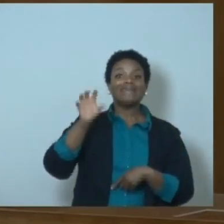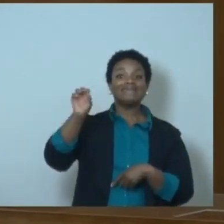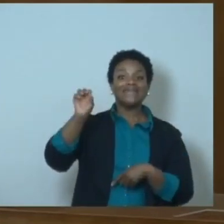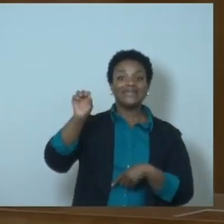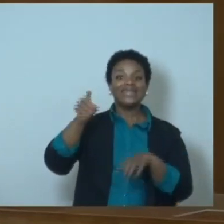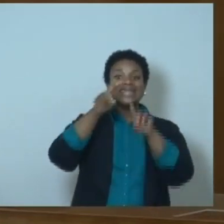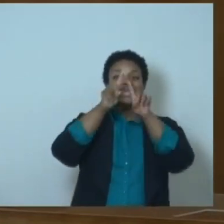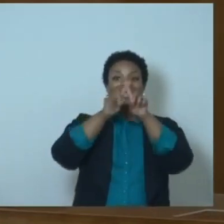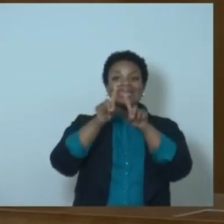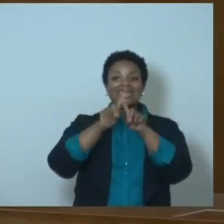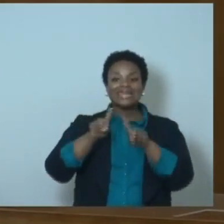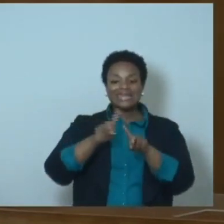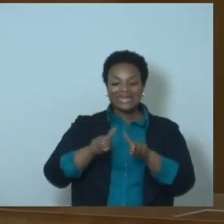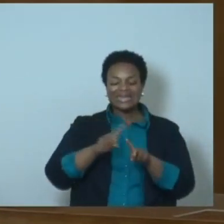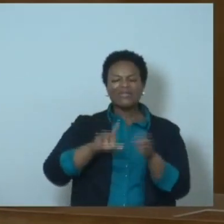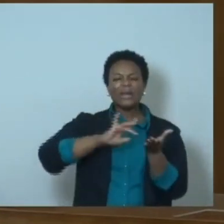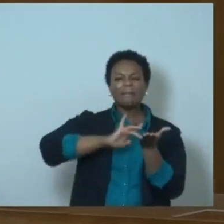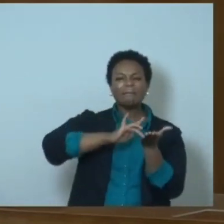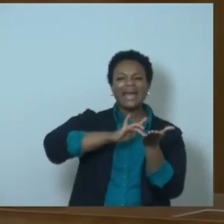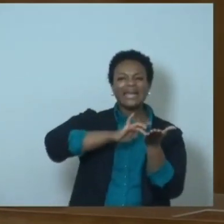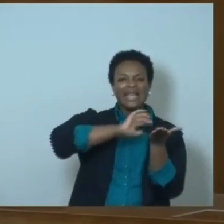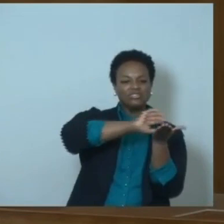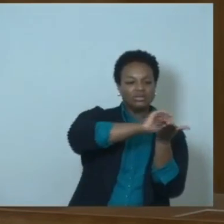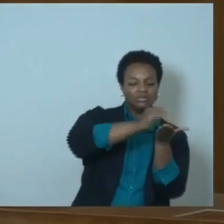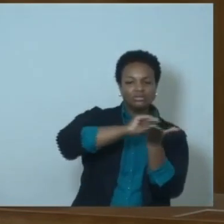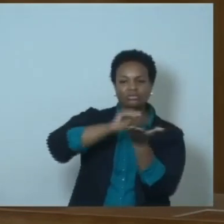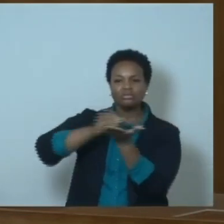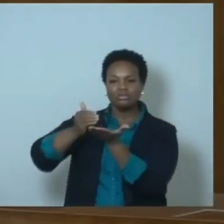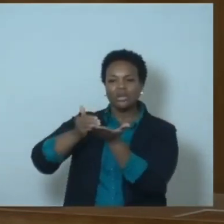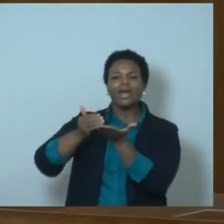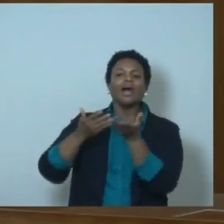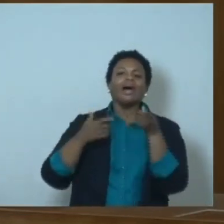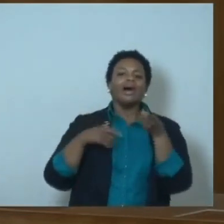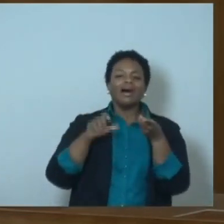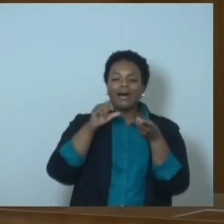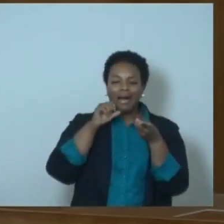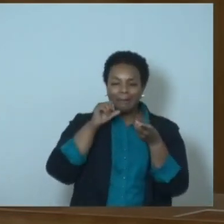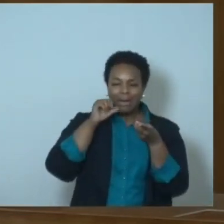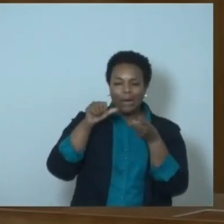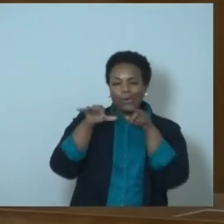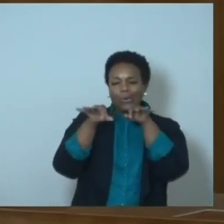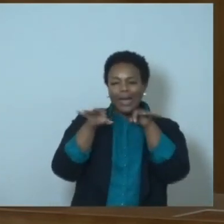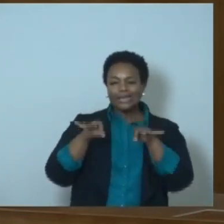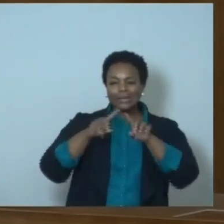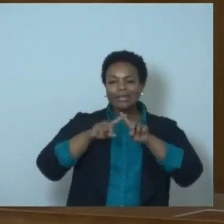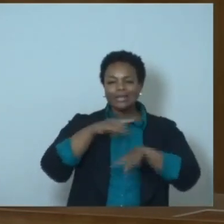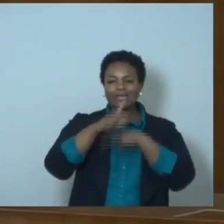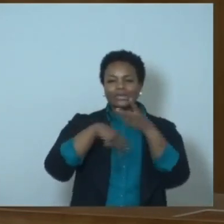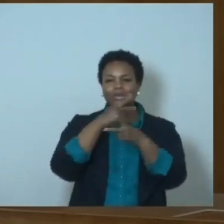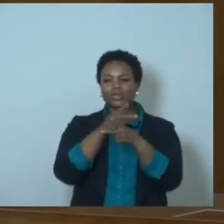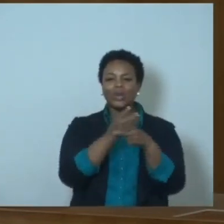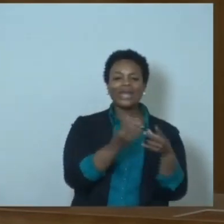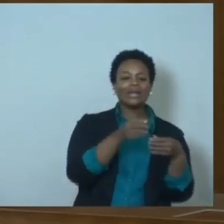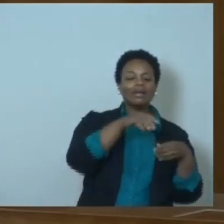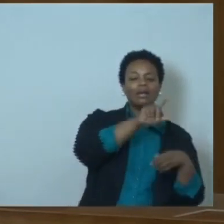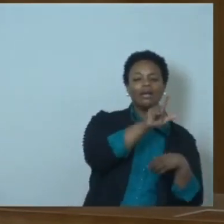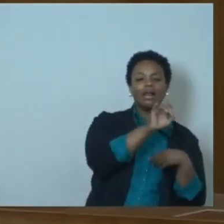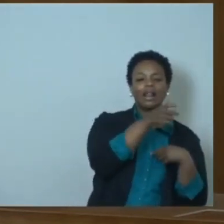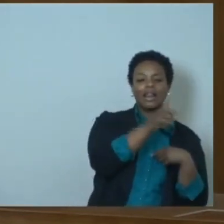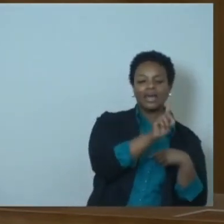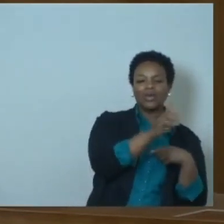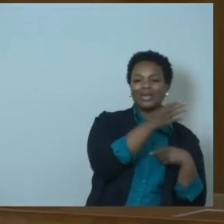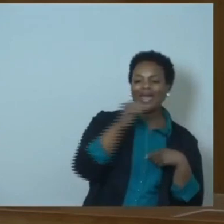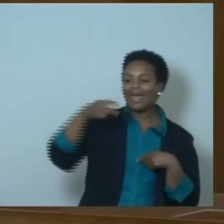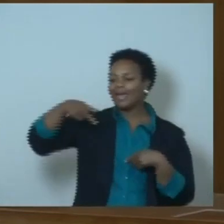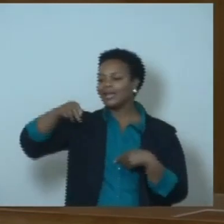and liquid, but we prefer the powdered because it stores better and it's easier to transport. We've used 876